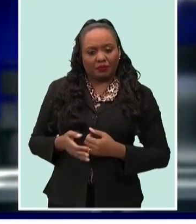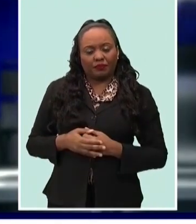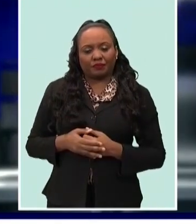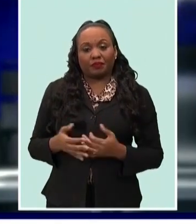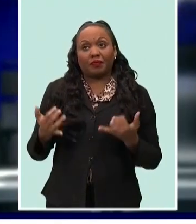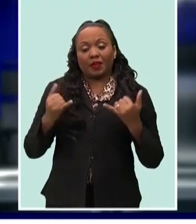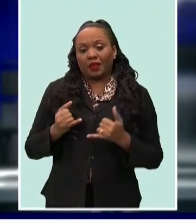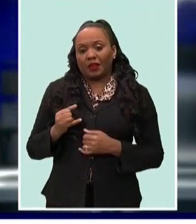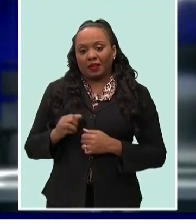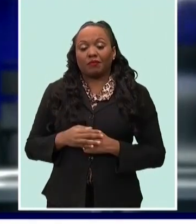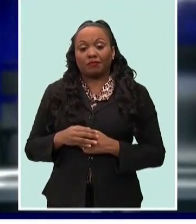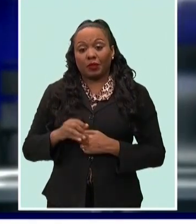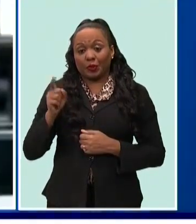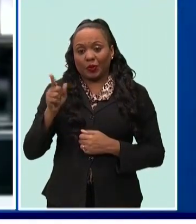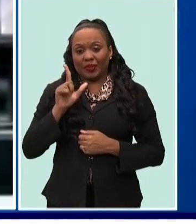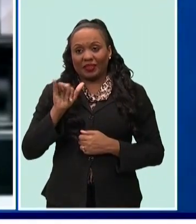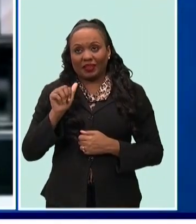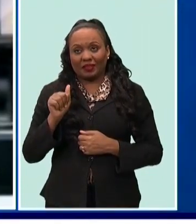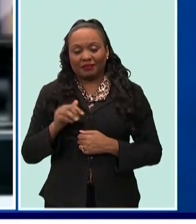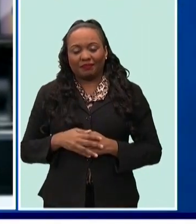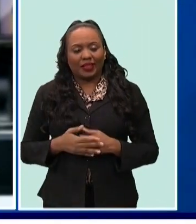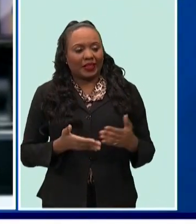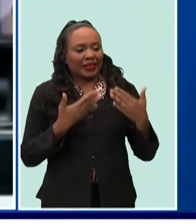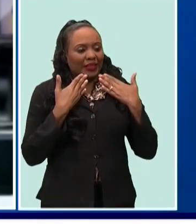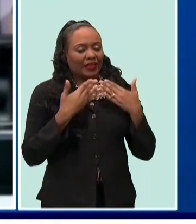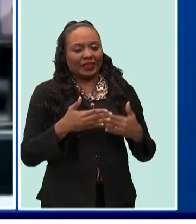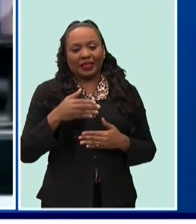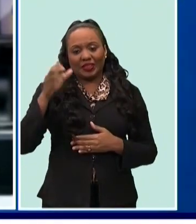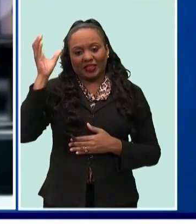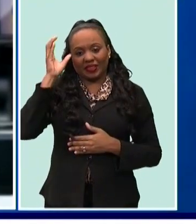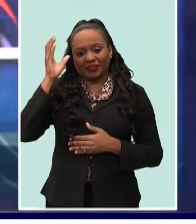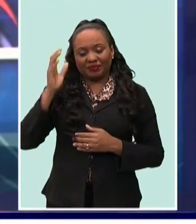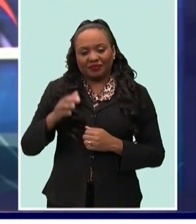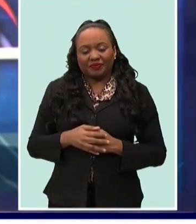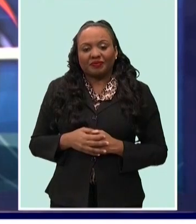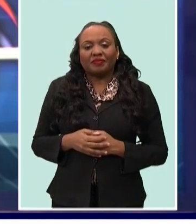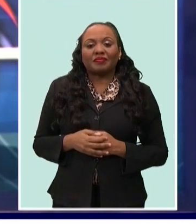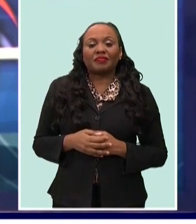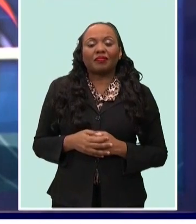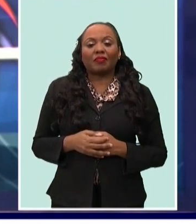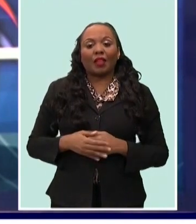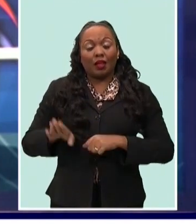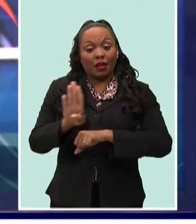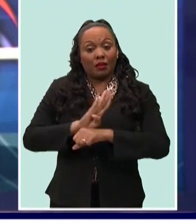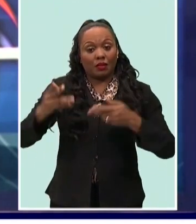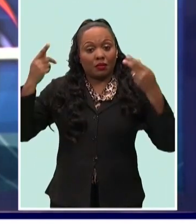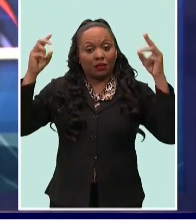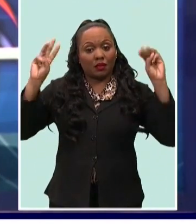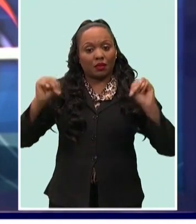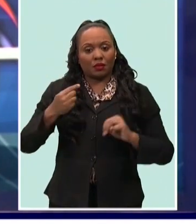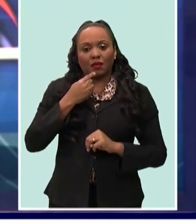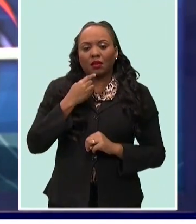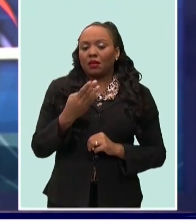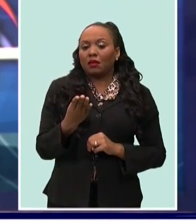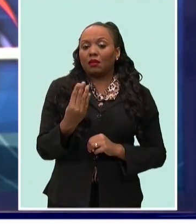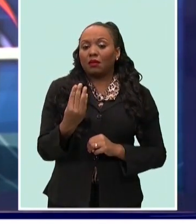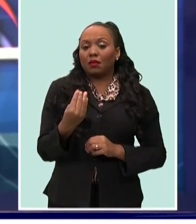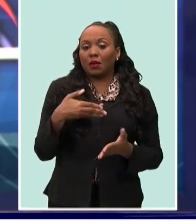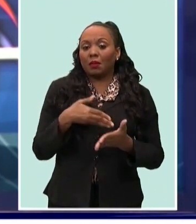737 MAX 8. Back to you, Lisa. Thank you so much, as always, Shane. Well, Prime Minister Mia Amor Motley says